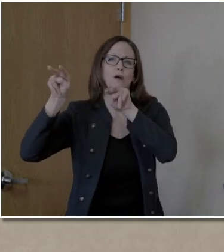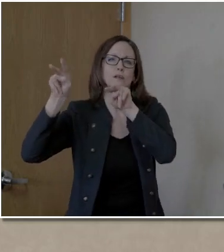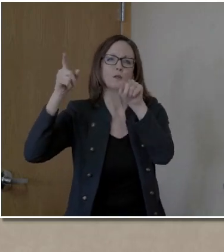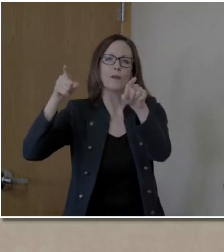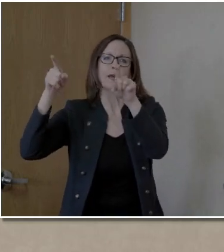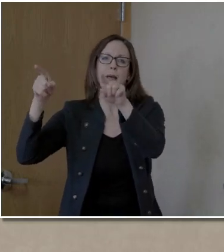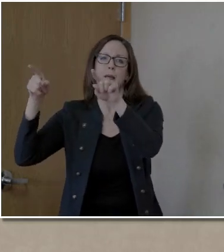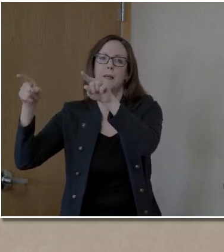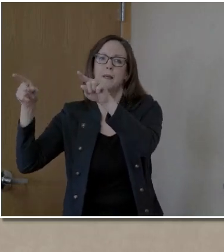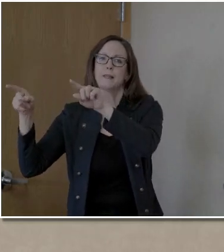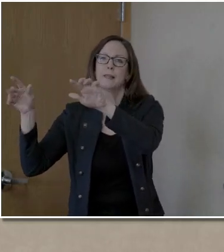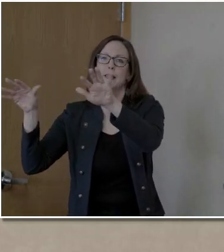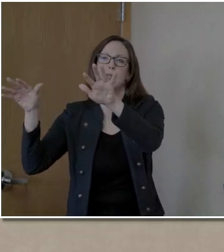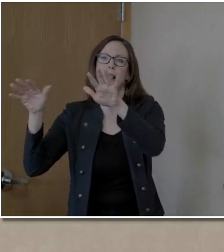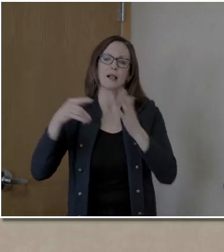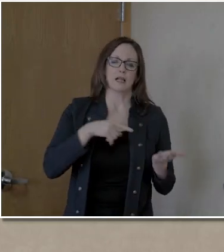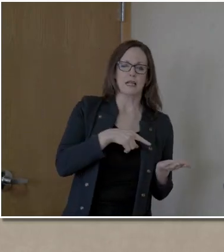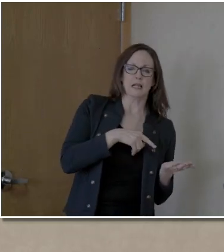or overseas.